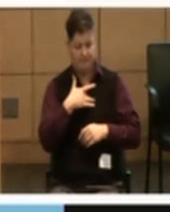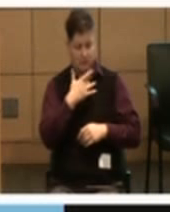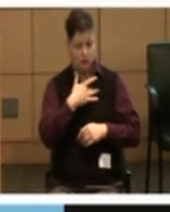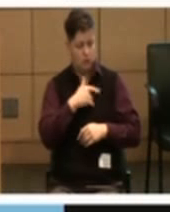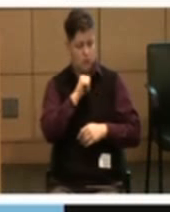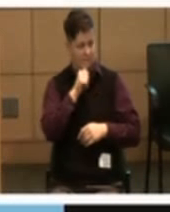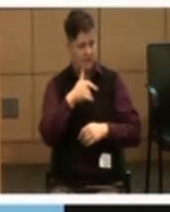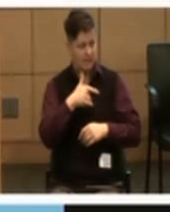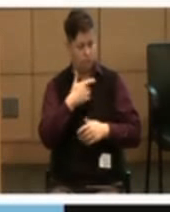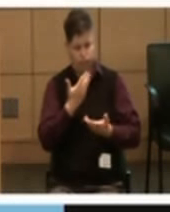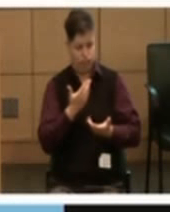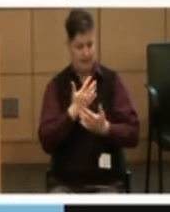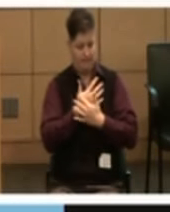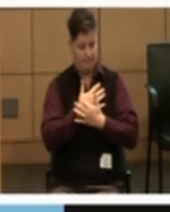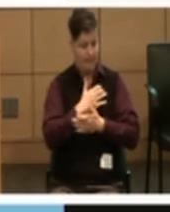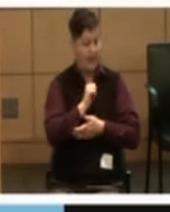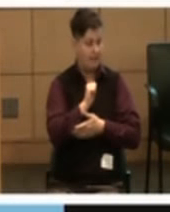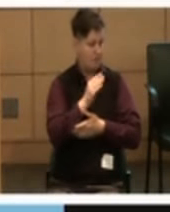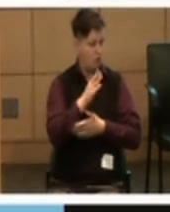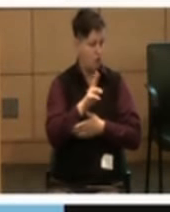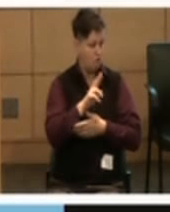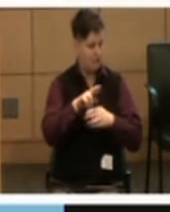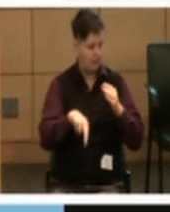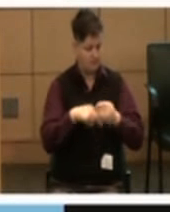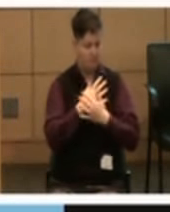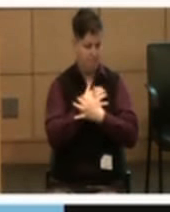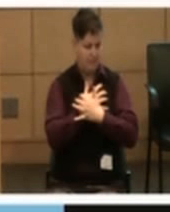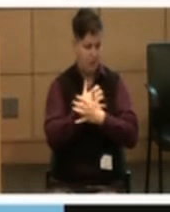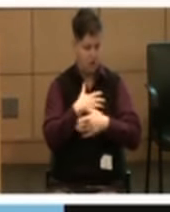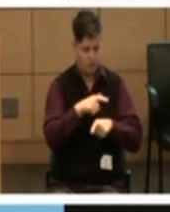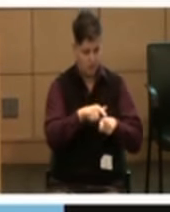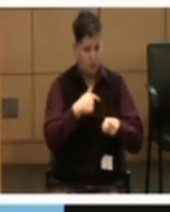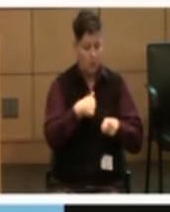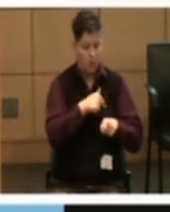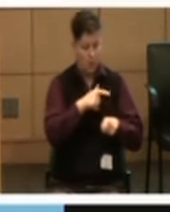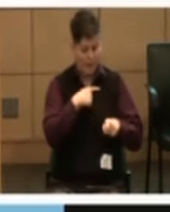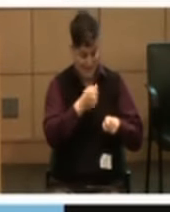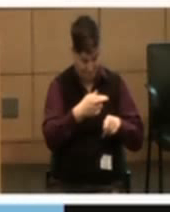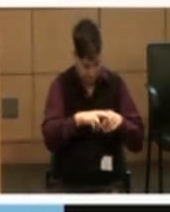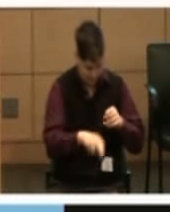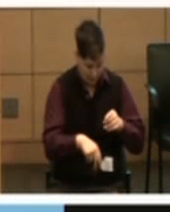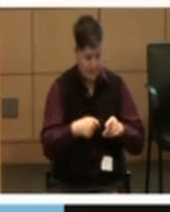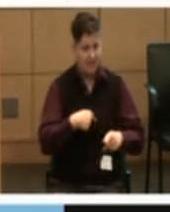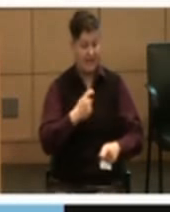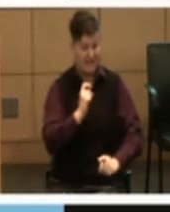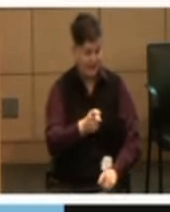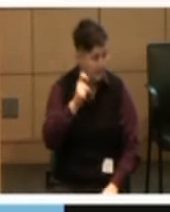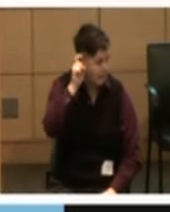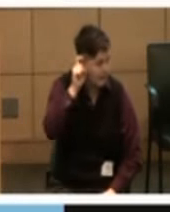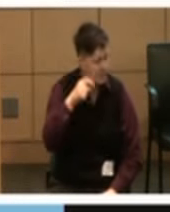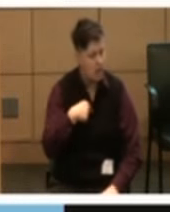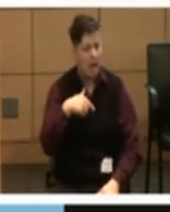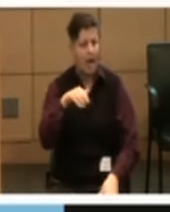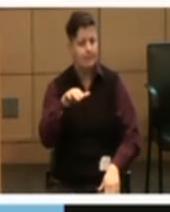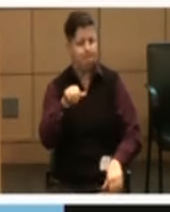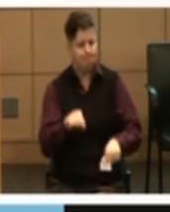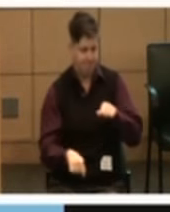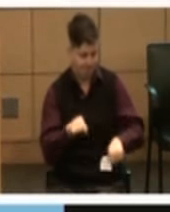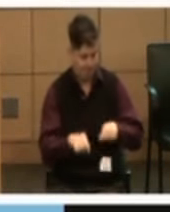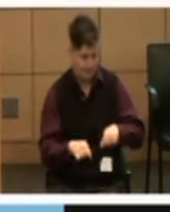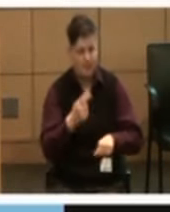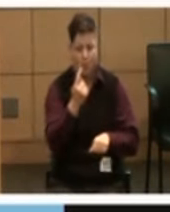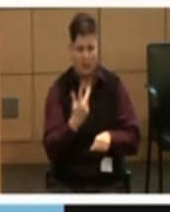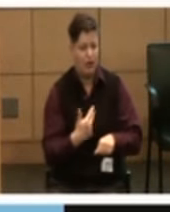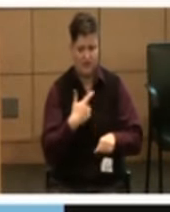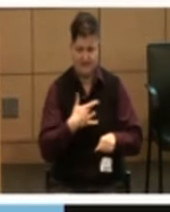based on ABR results. Now, we know that we use ABR results and we're comfortable at this point fitting bilateral amplification to